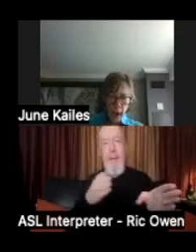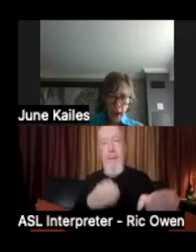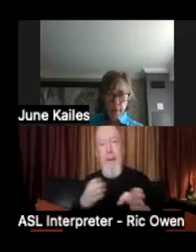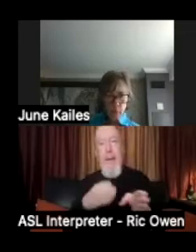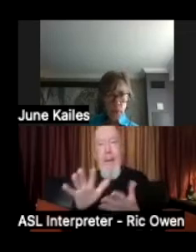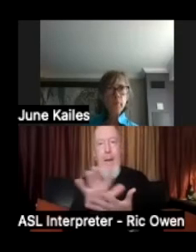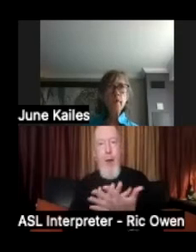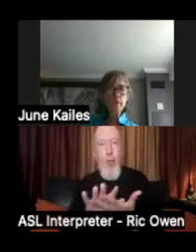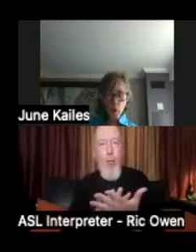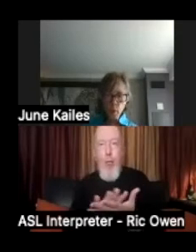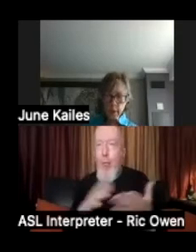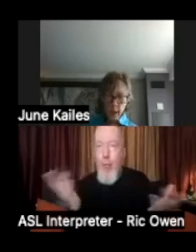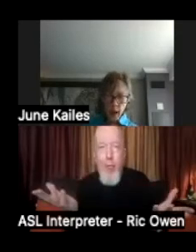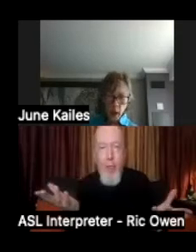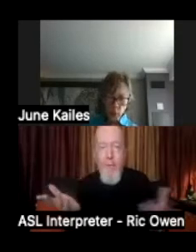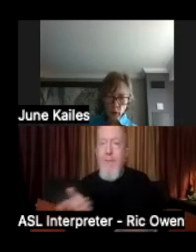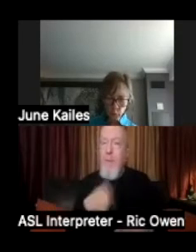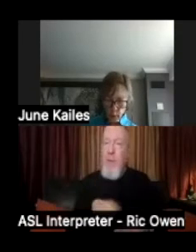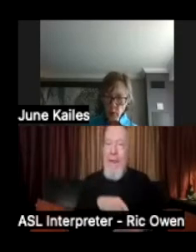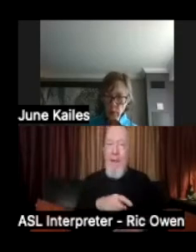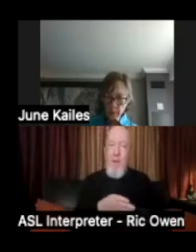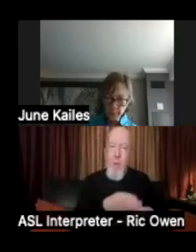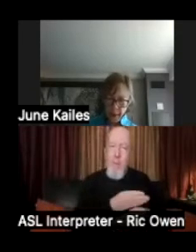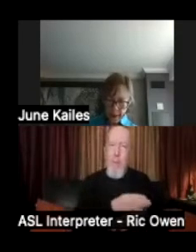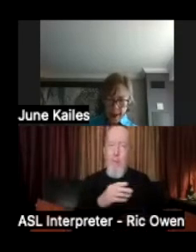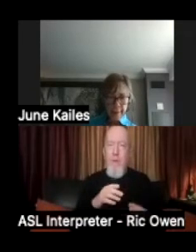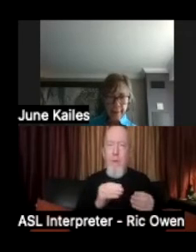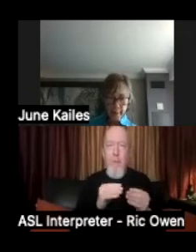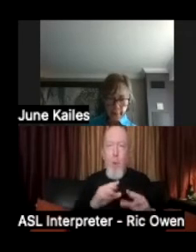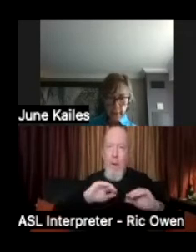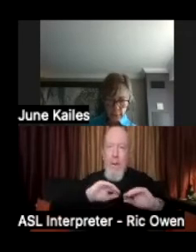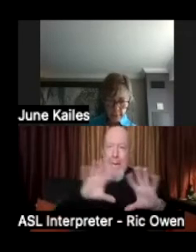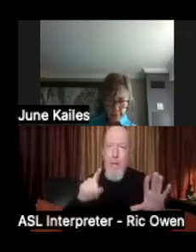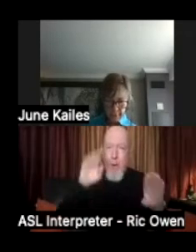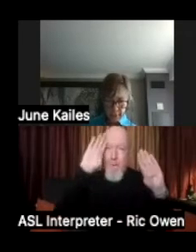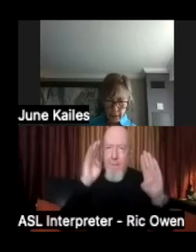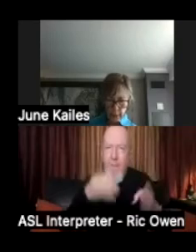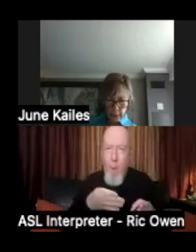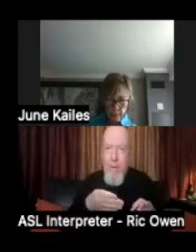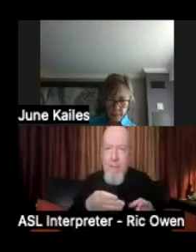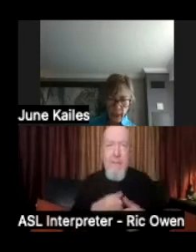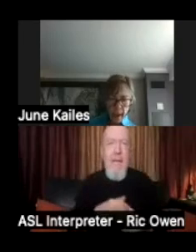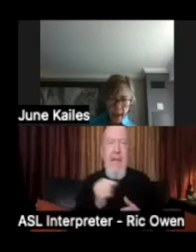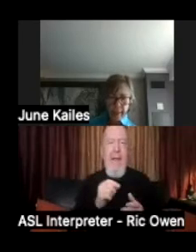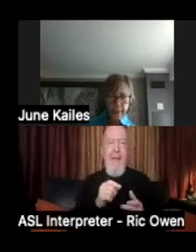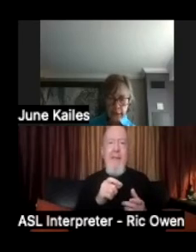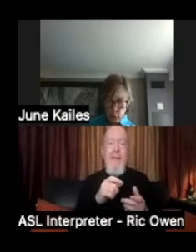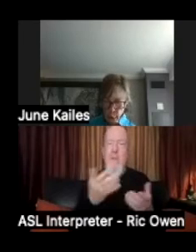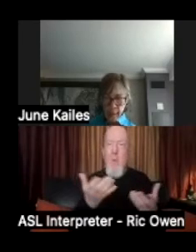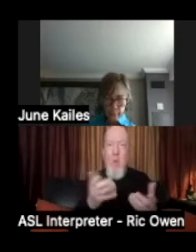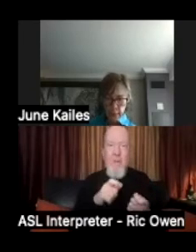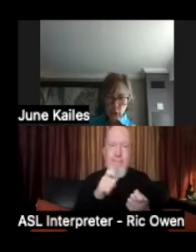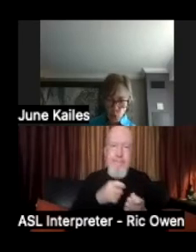We've got to improve the focus on what's critical and the realistic details. And